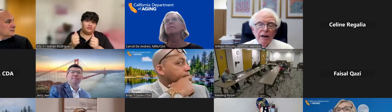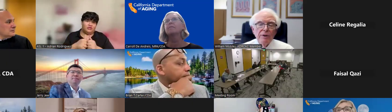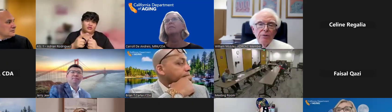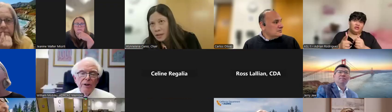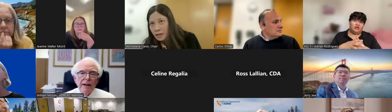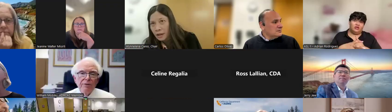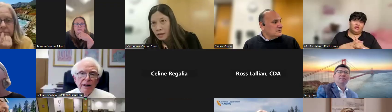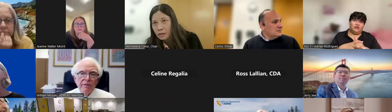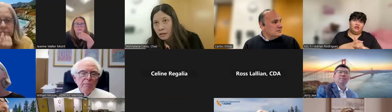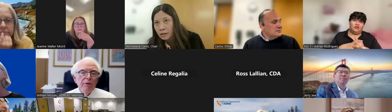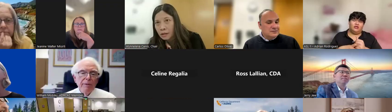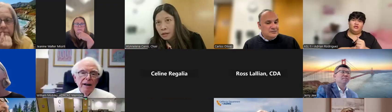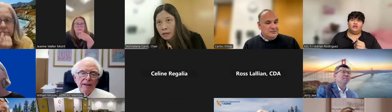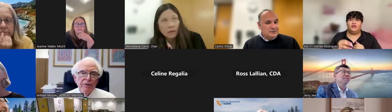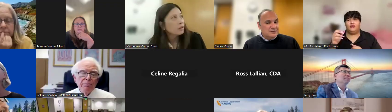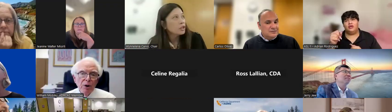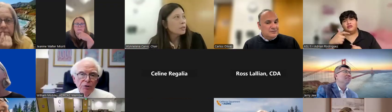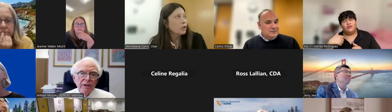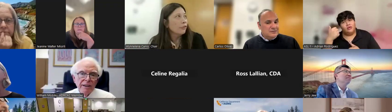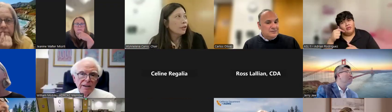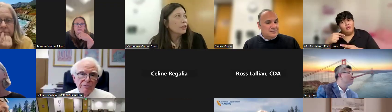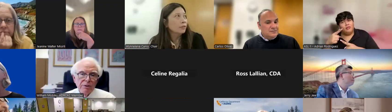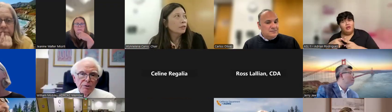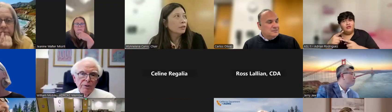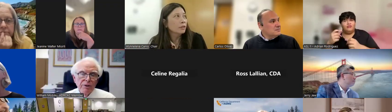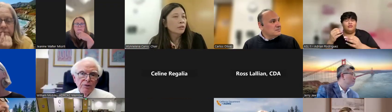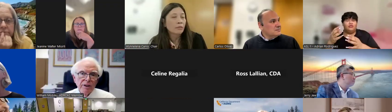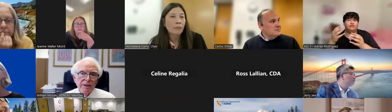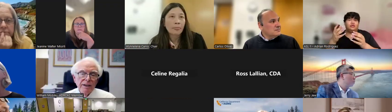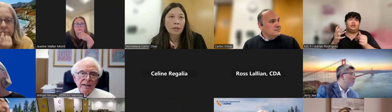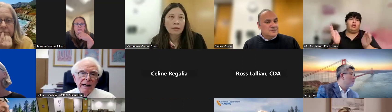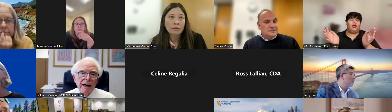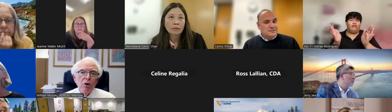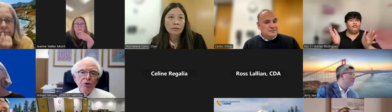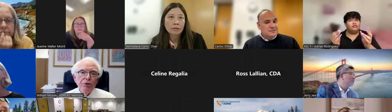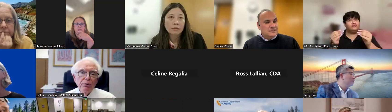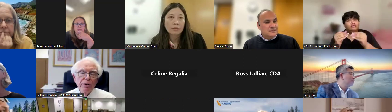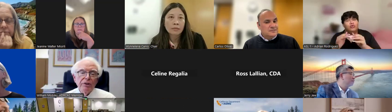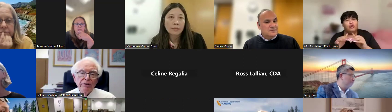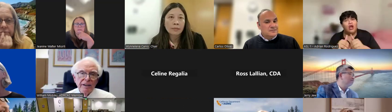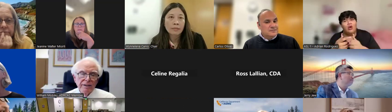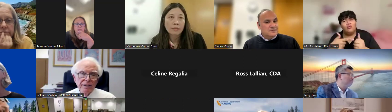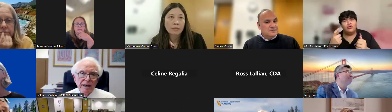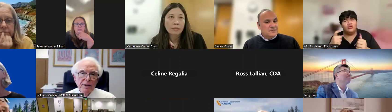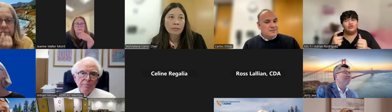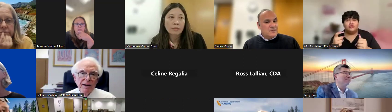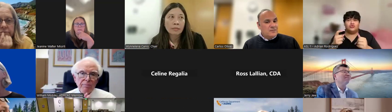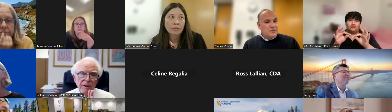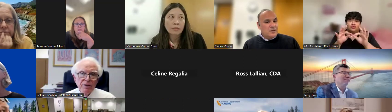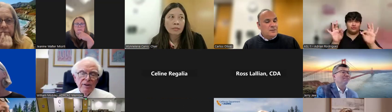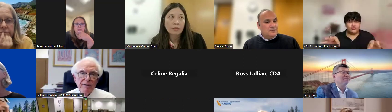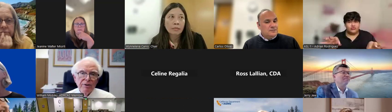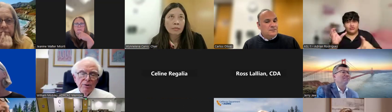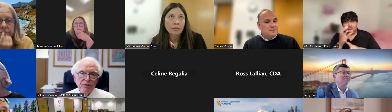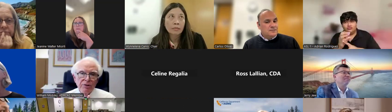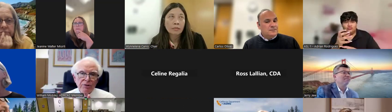think What I remember about it is that mostly the effort was focused on how should we screen. I think